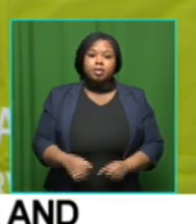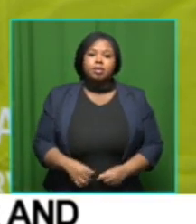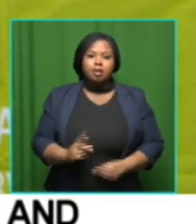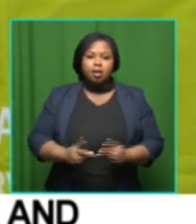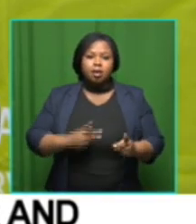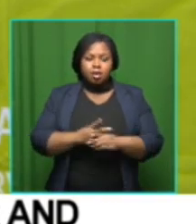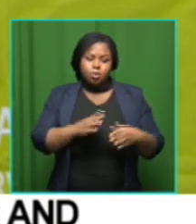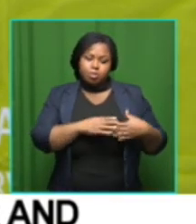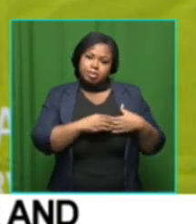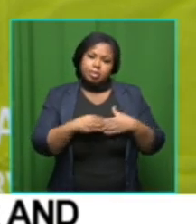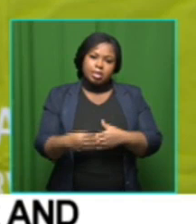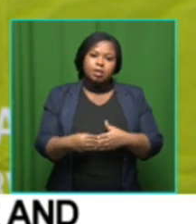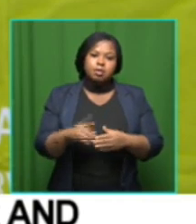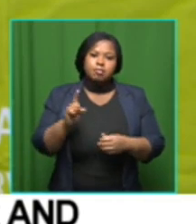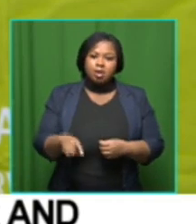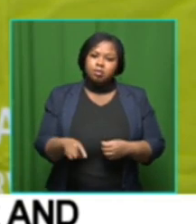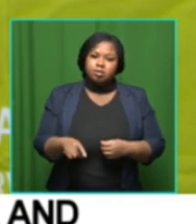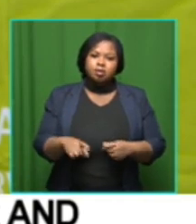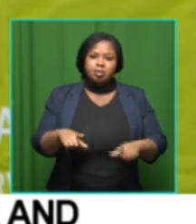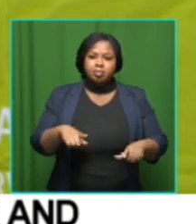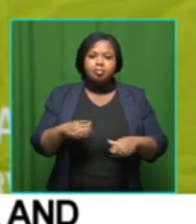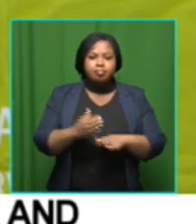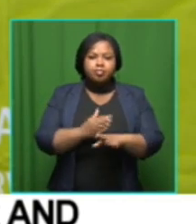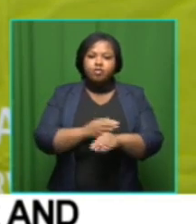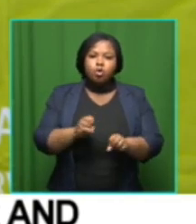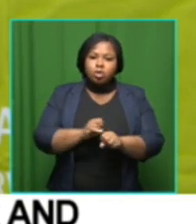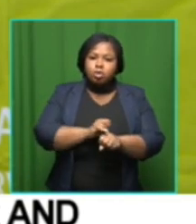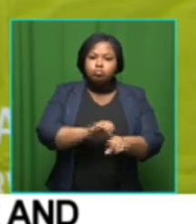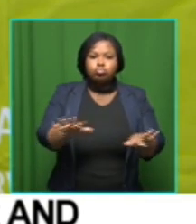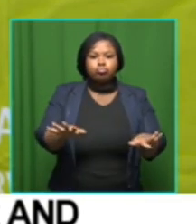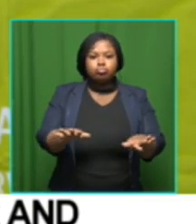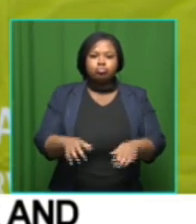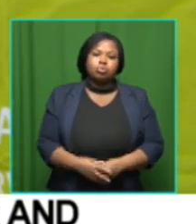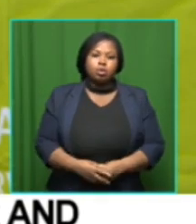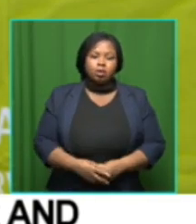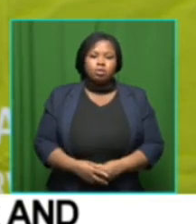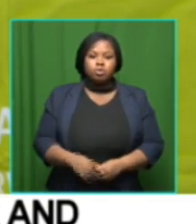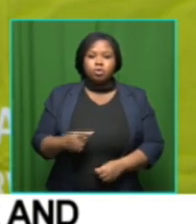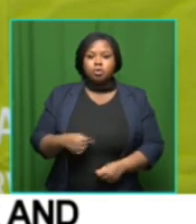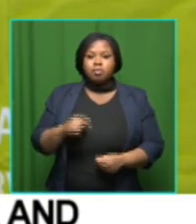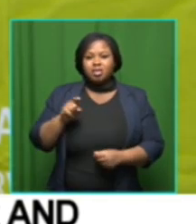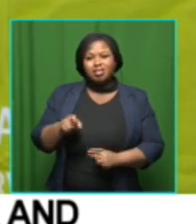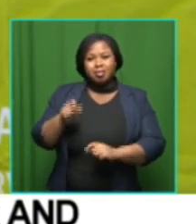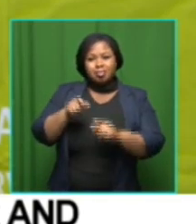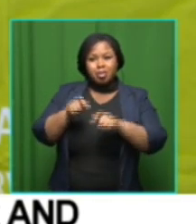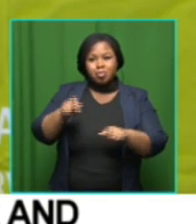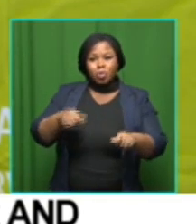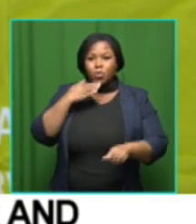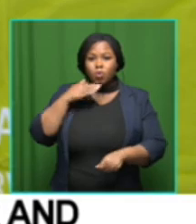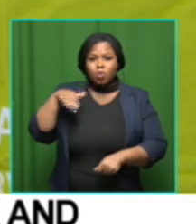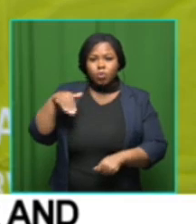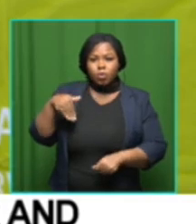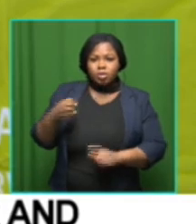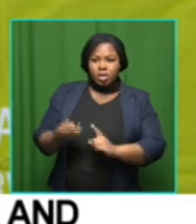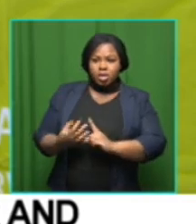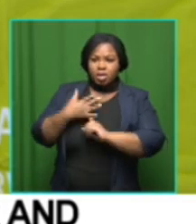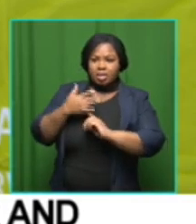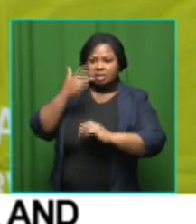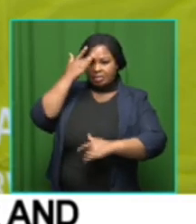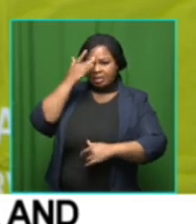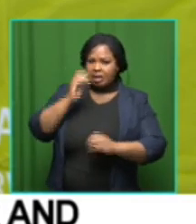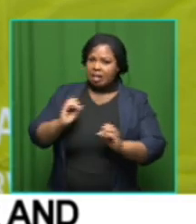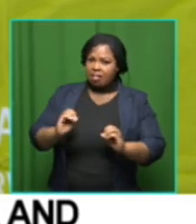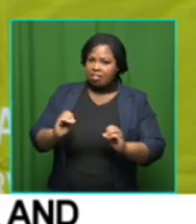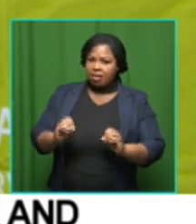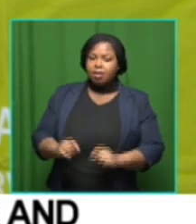be leading ahead of the infection. So you need to go and discover people who haven't got infection so that you may find out as many